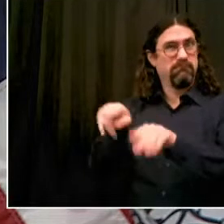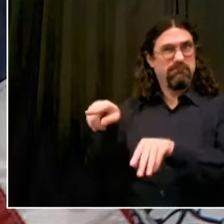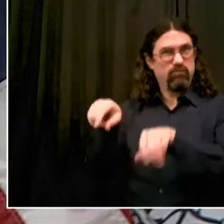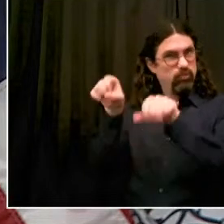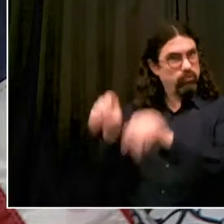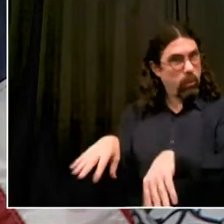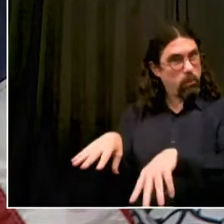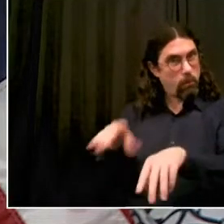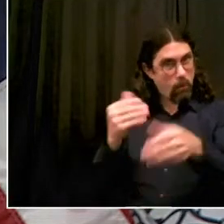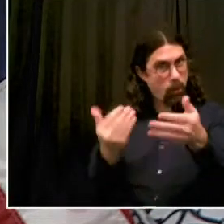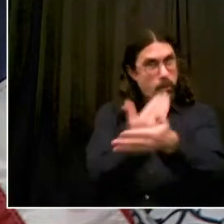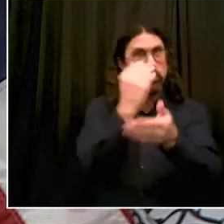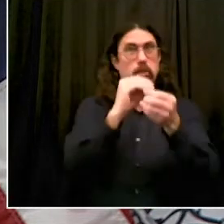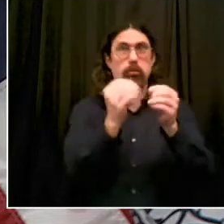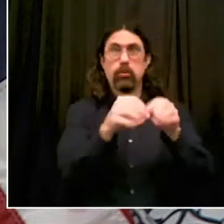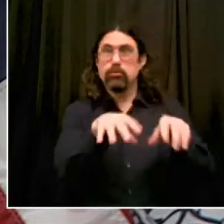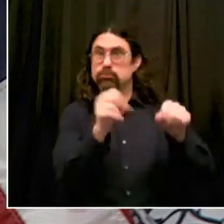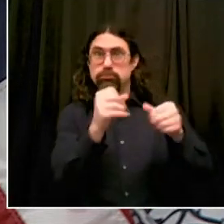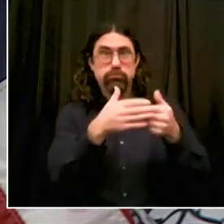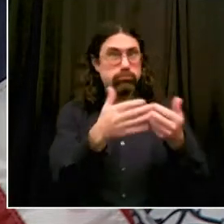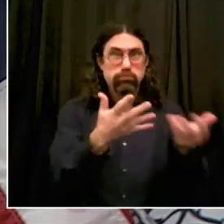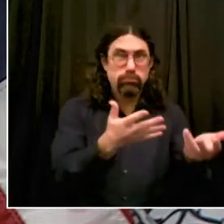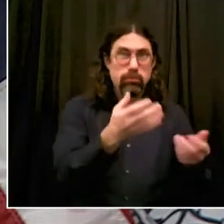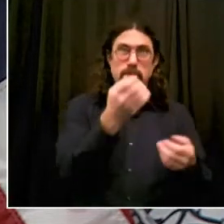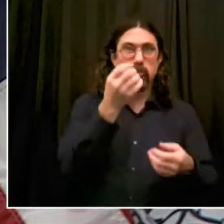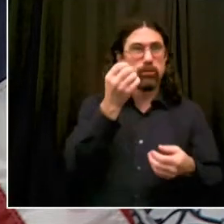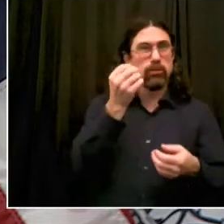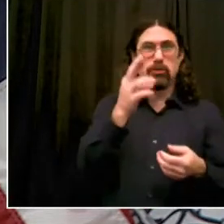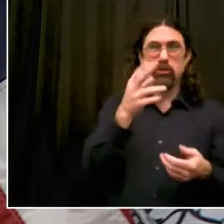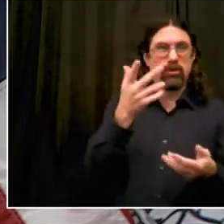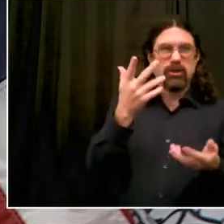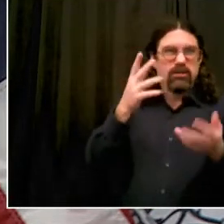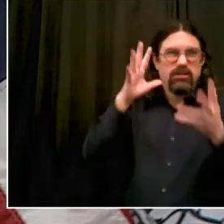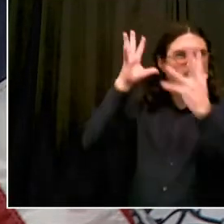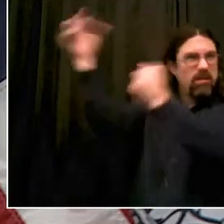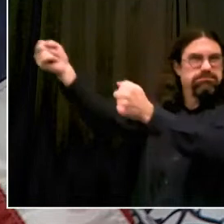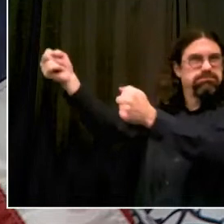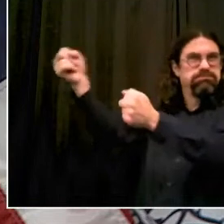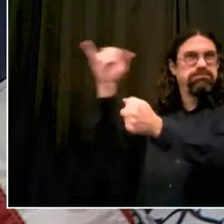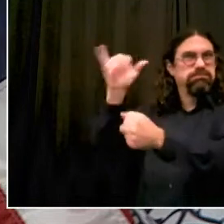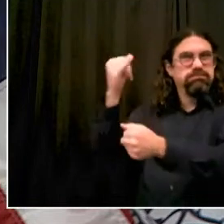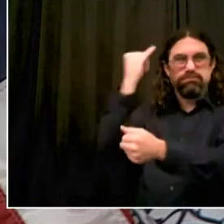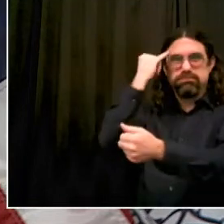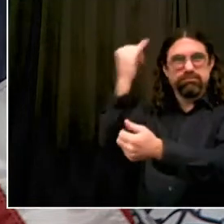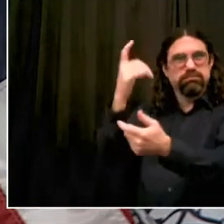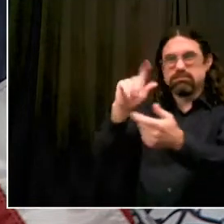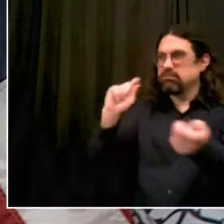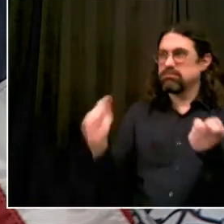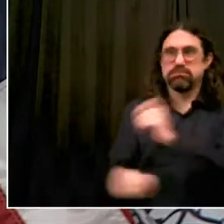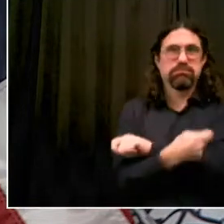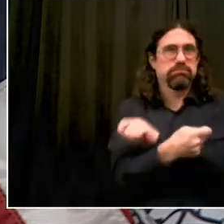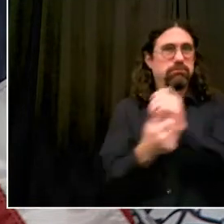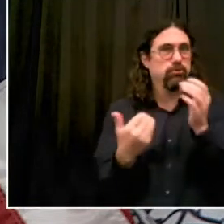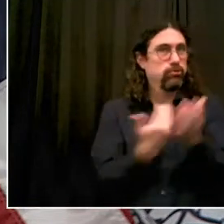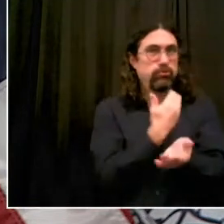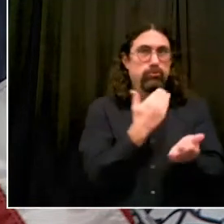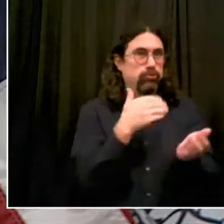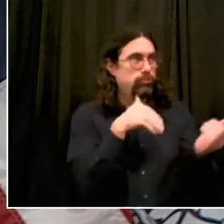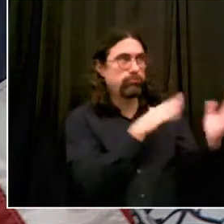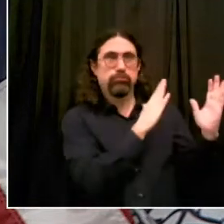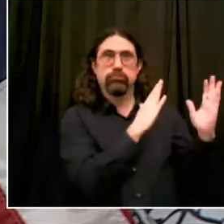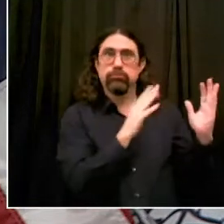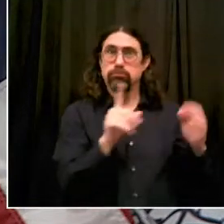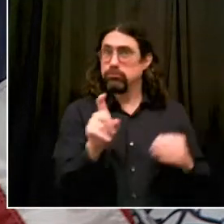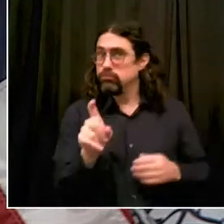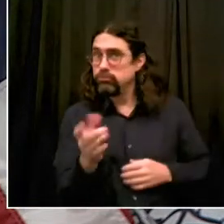approach because we have so much proof now of how safe schools can be. And this has come from real life experience